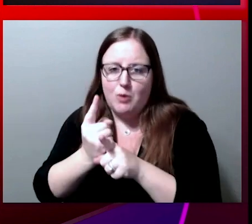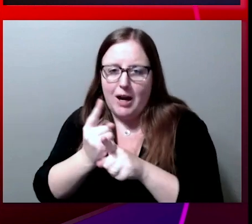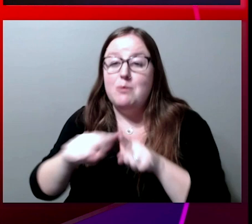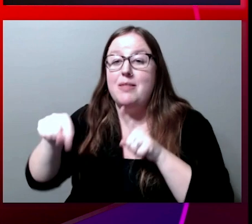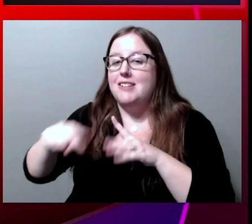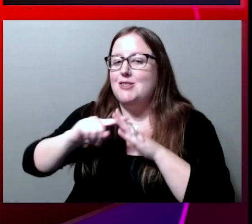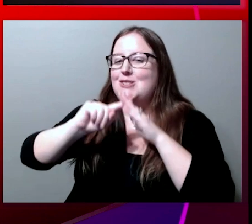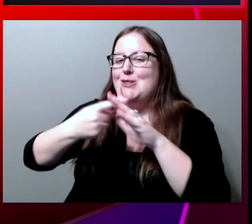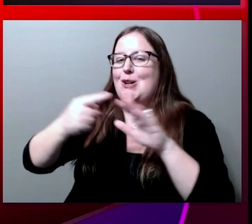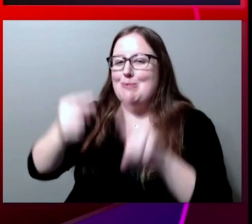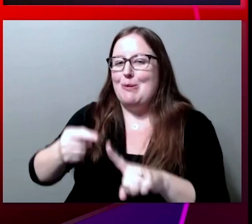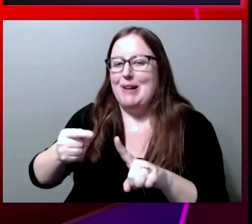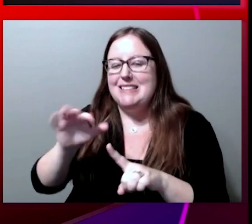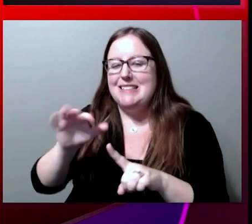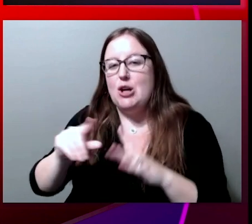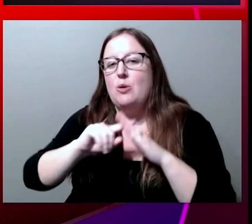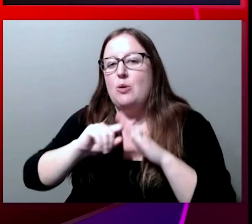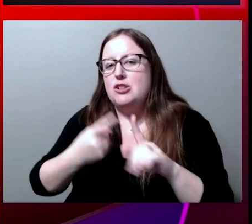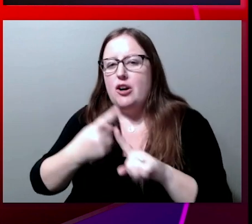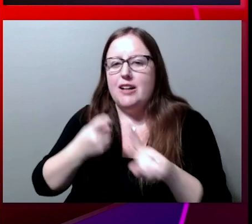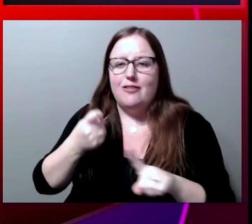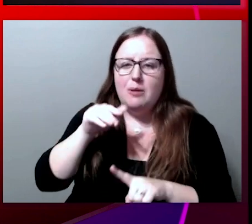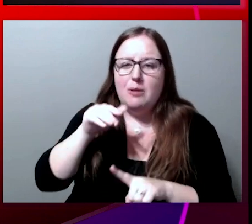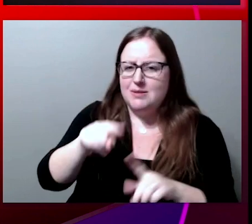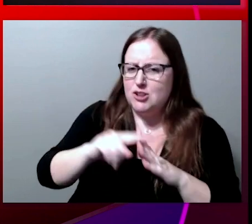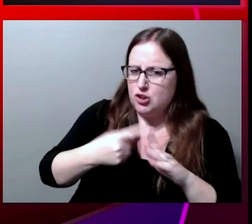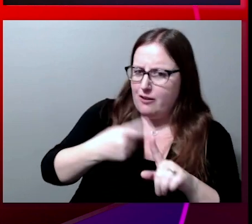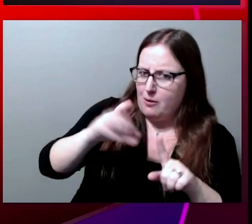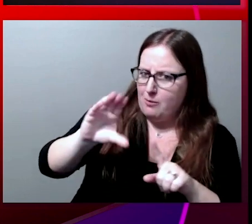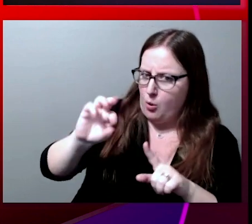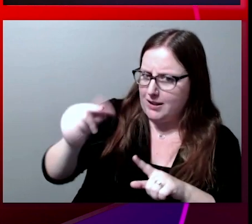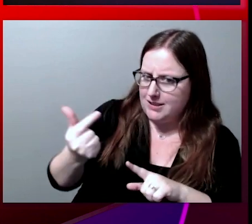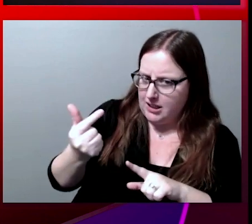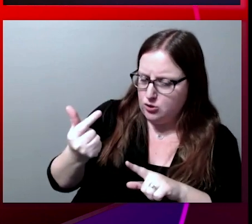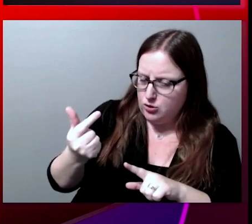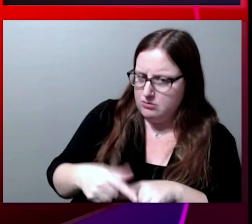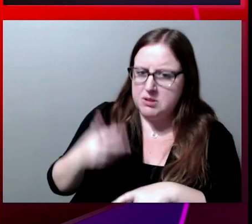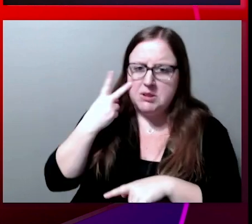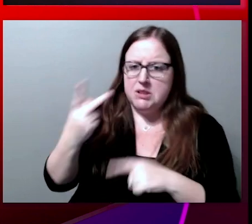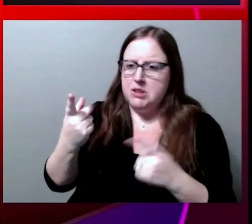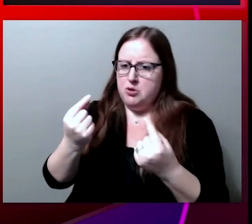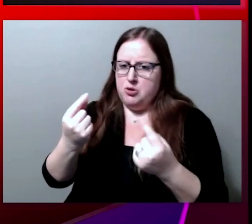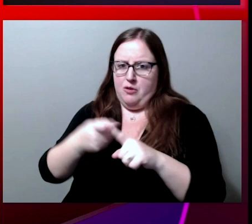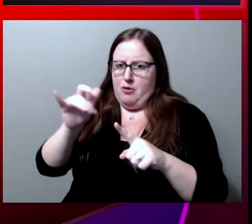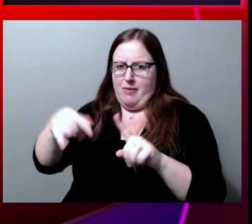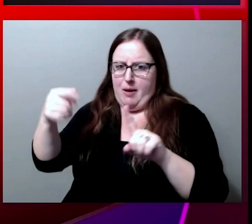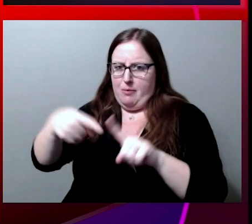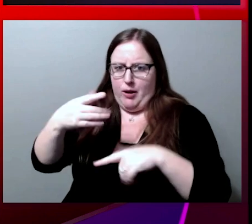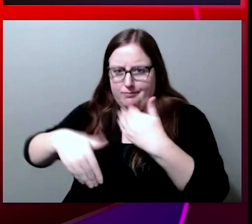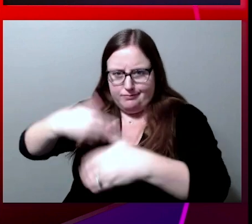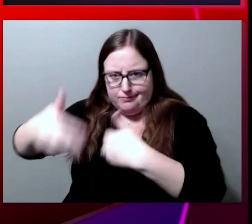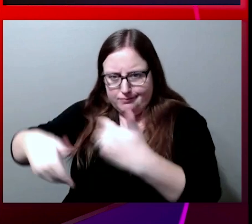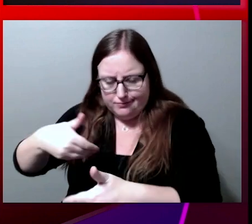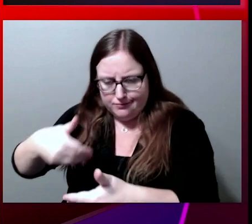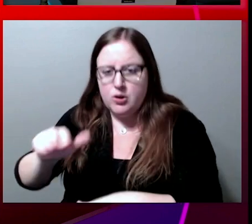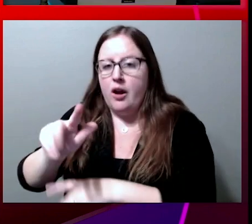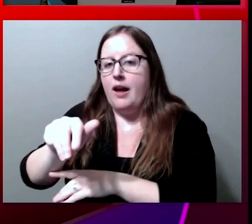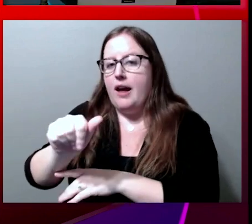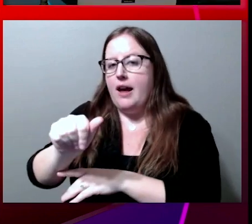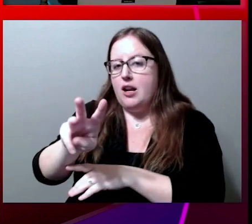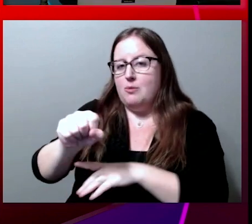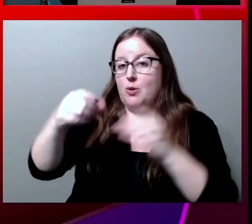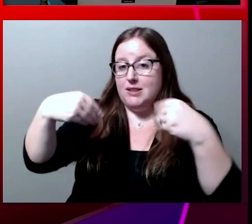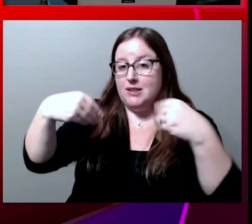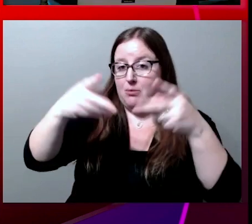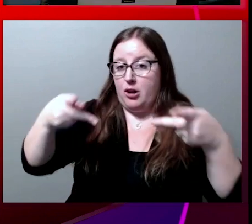So we're starting from, hey, let's start from the organization and let's see what we can do from that point on. But there is an AWS Marketplace that